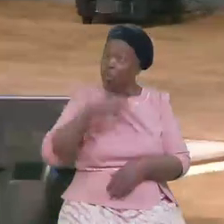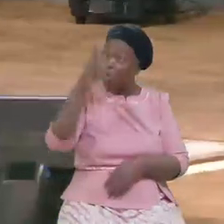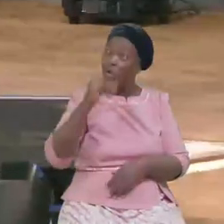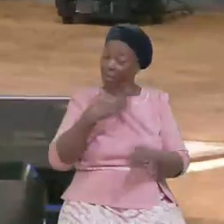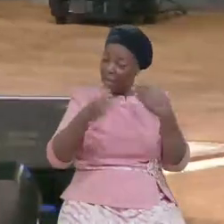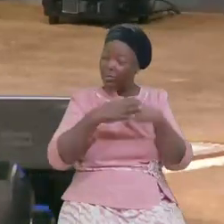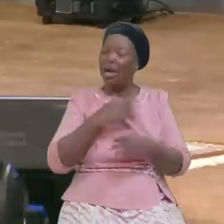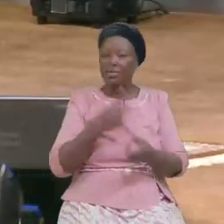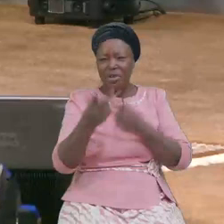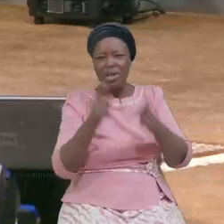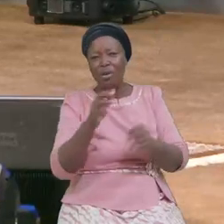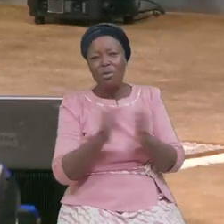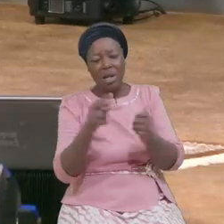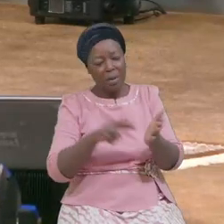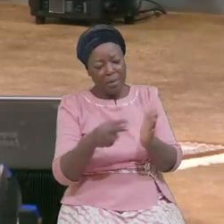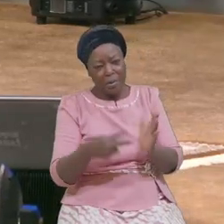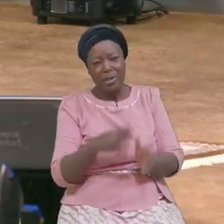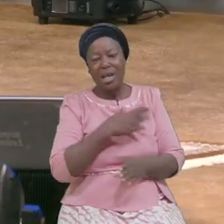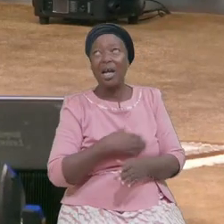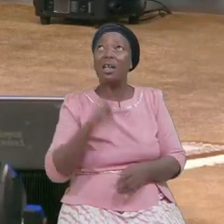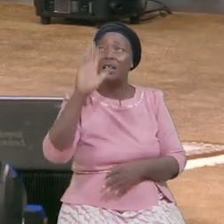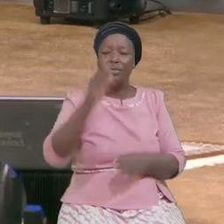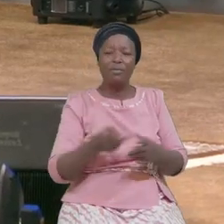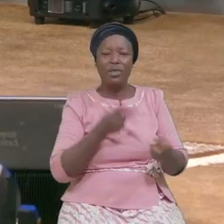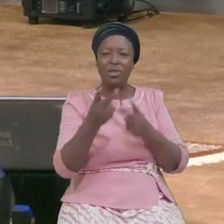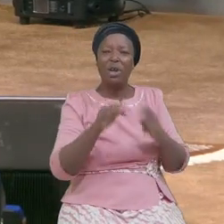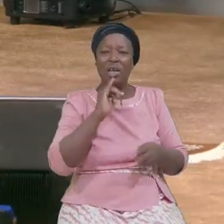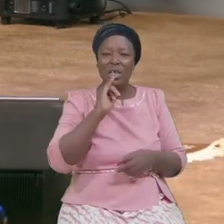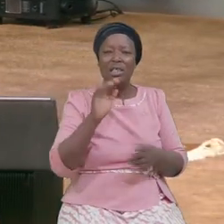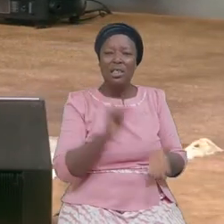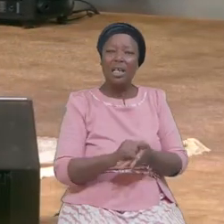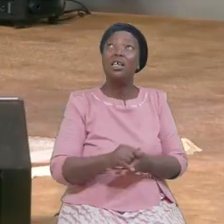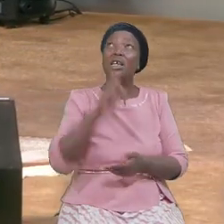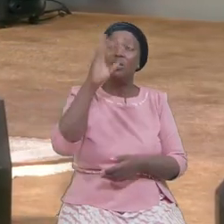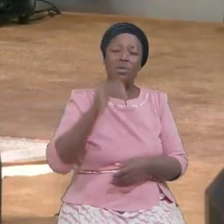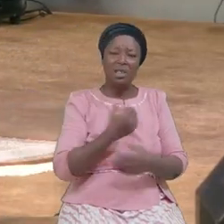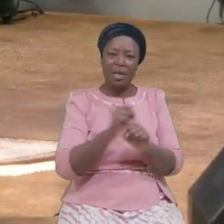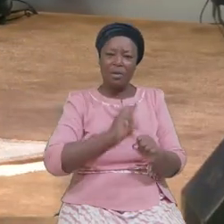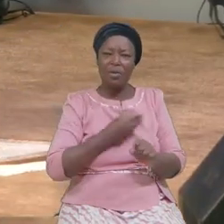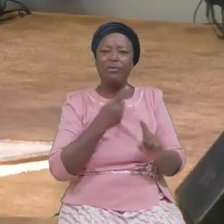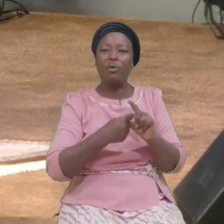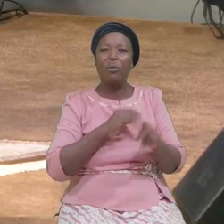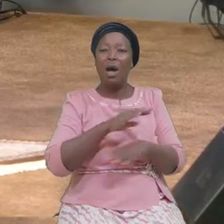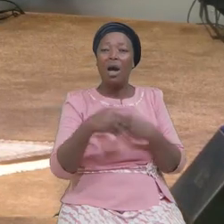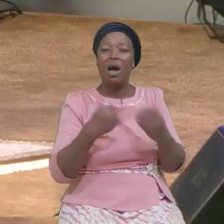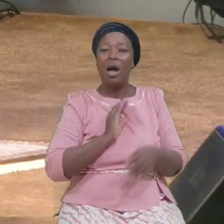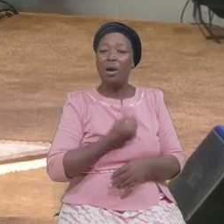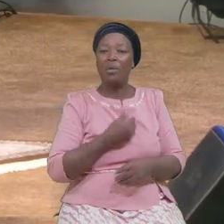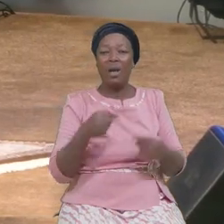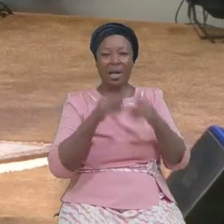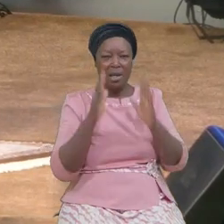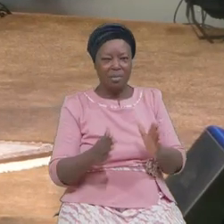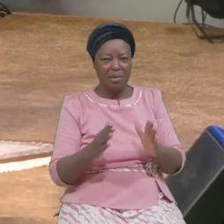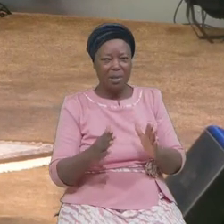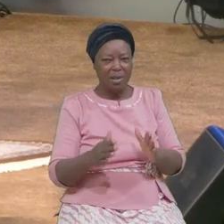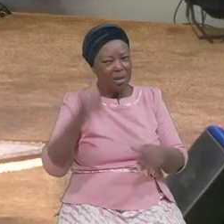purpose of his visitation is that he shall save us from our enemies. We understand? Save